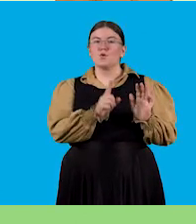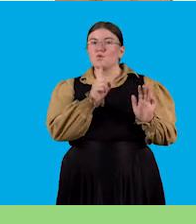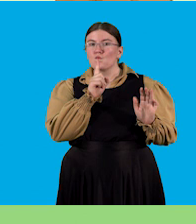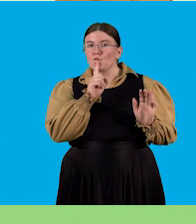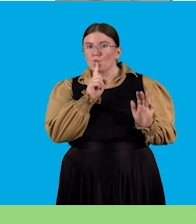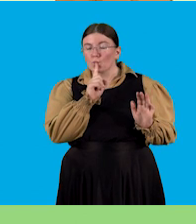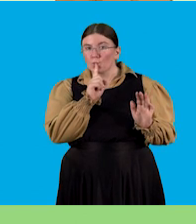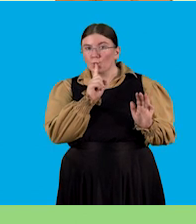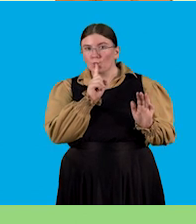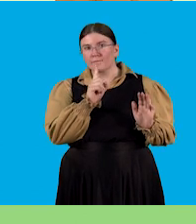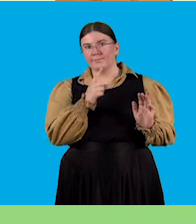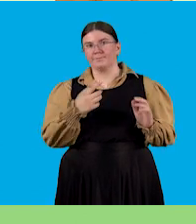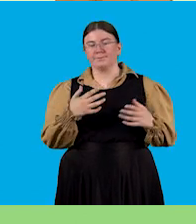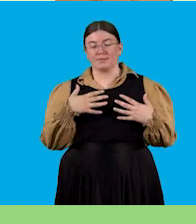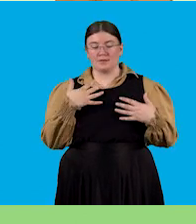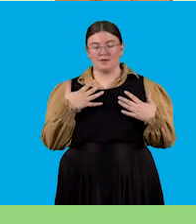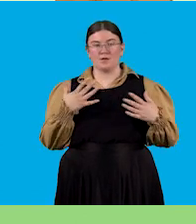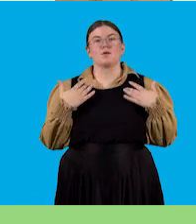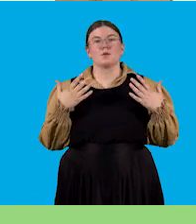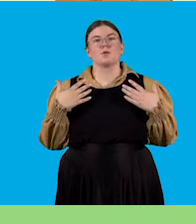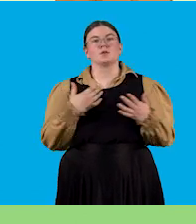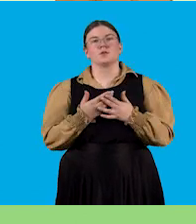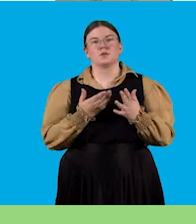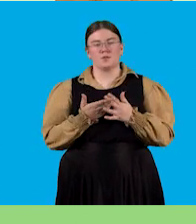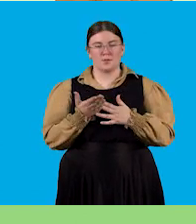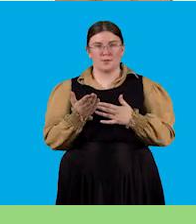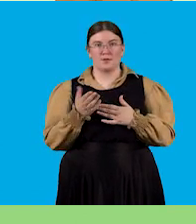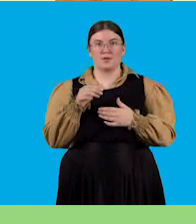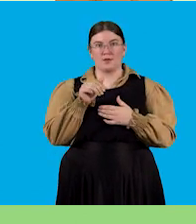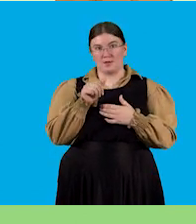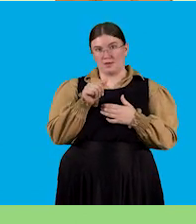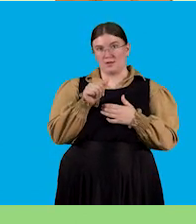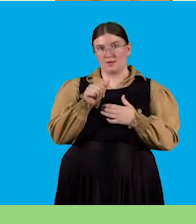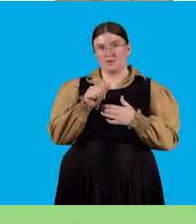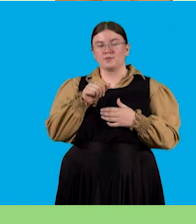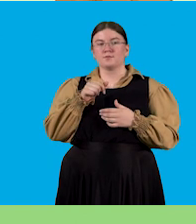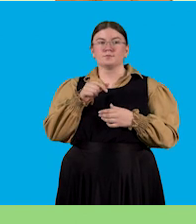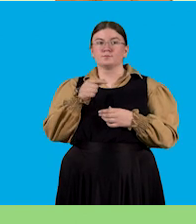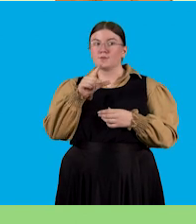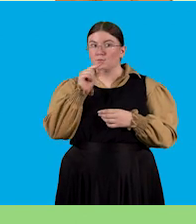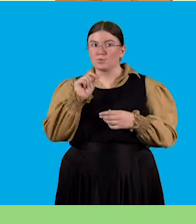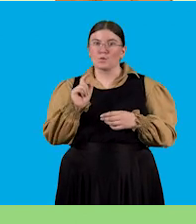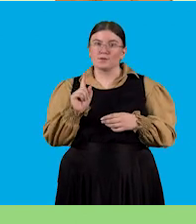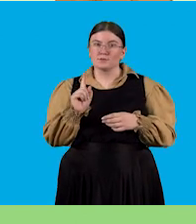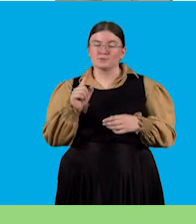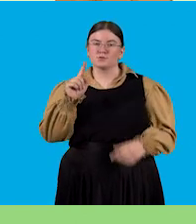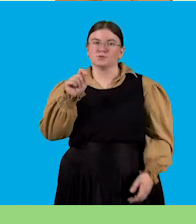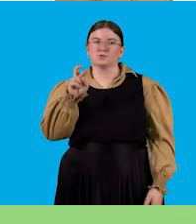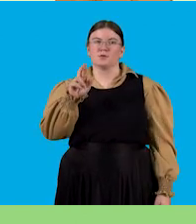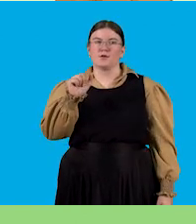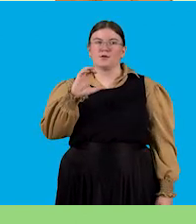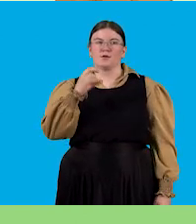straw. It is an air passage that allows air to move in, so A will be the trachea.